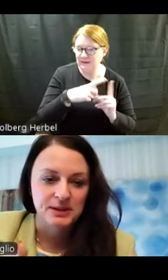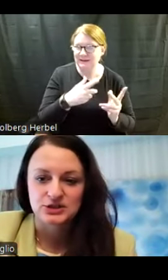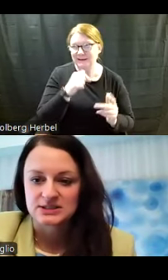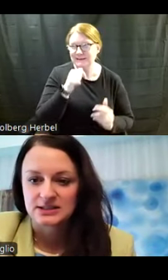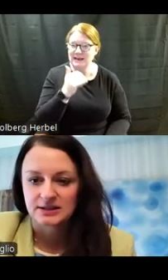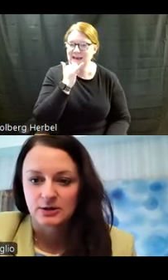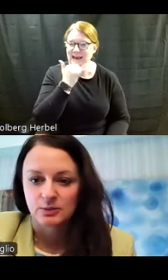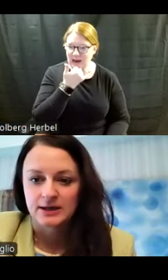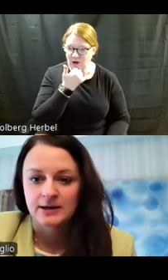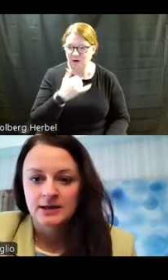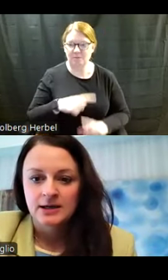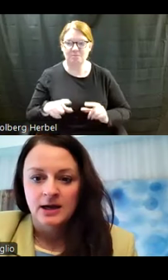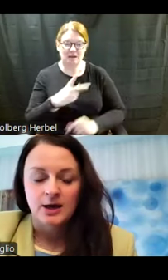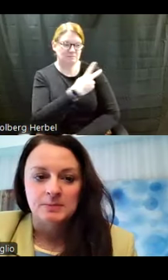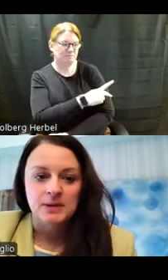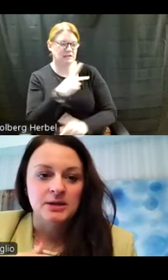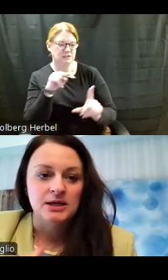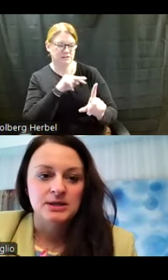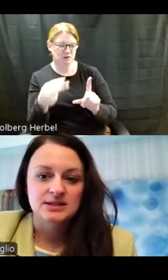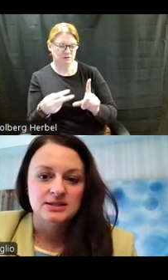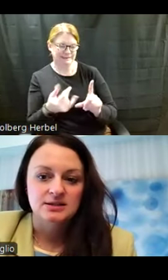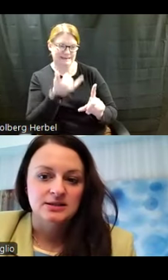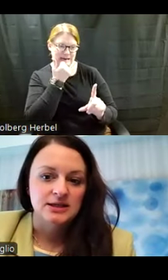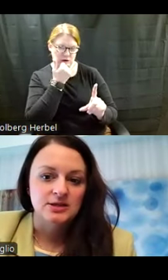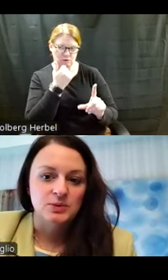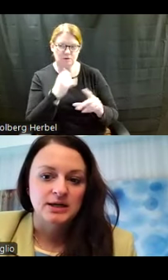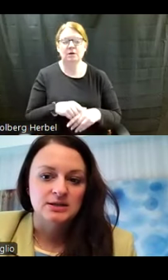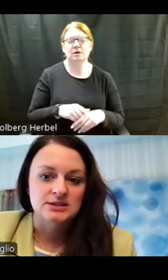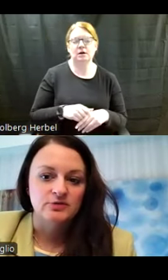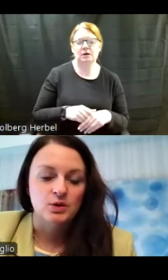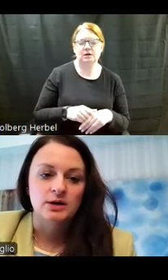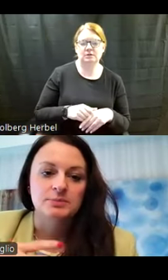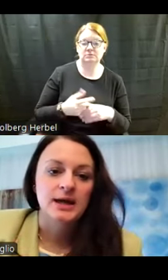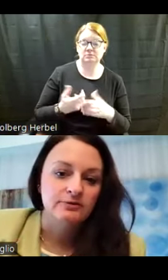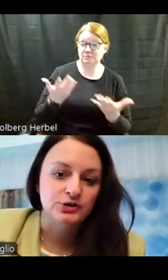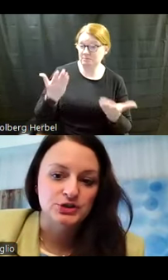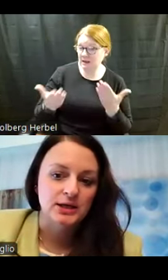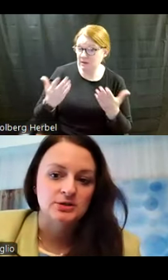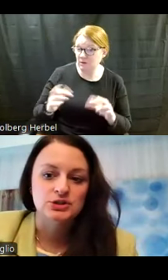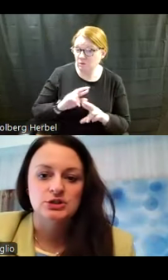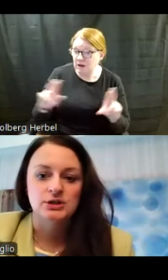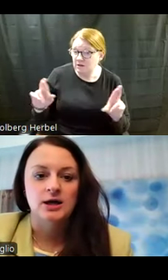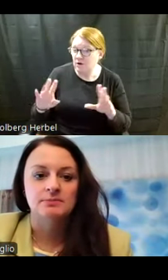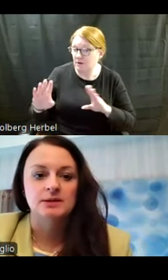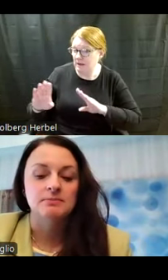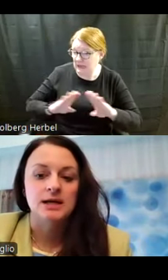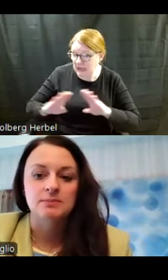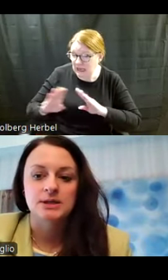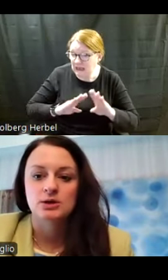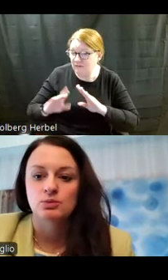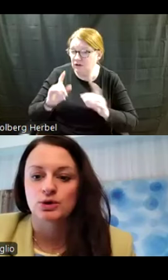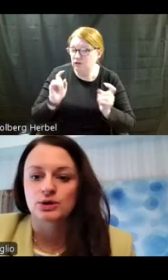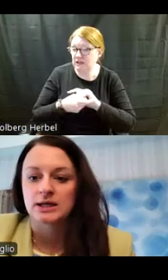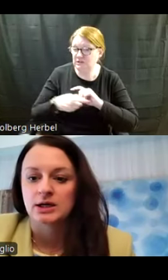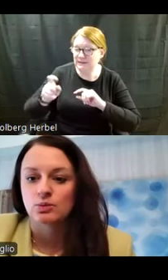many patients see it that way. It may be assessing the need and readiness for a behavior change. It may